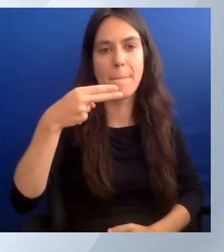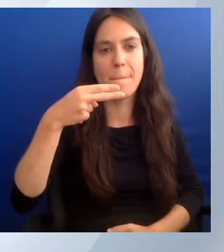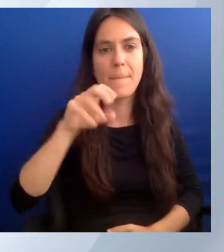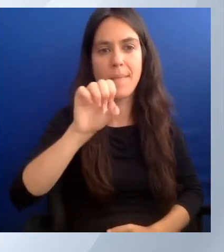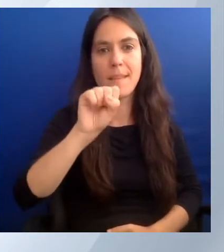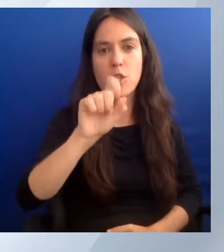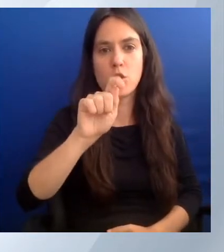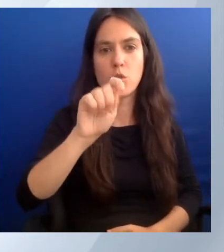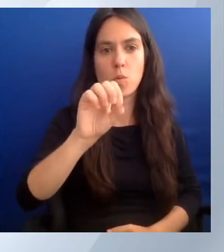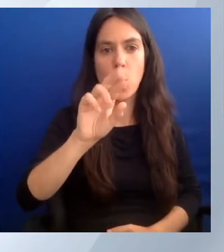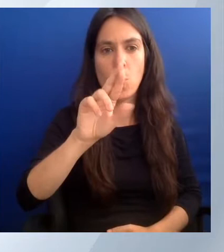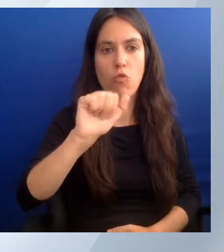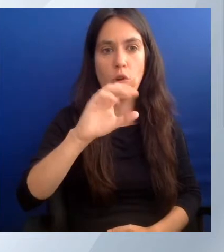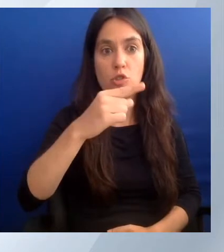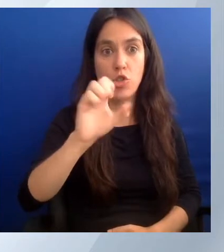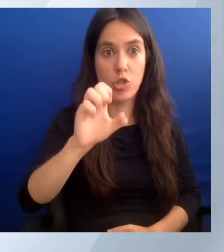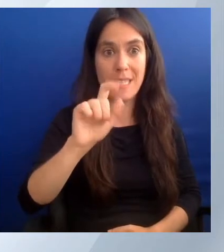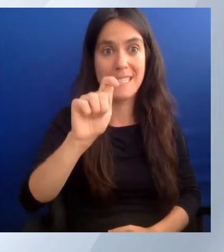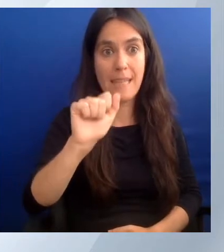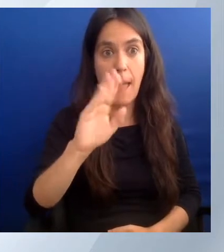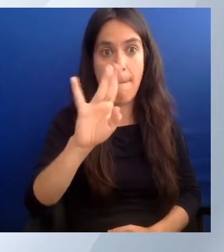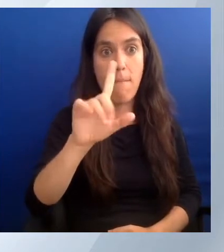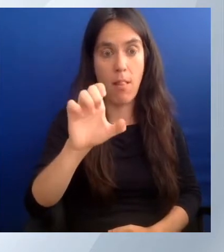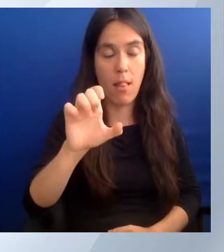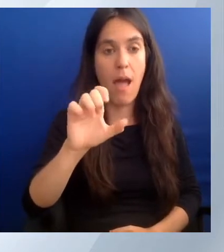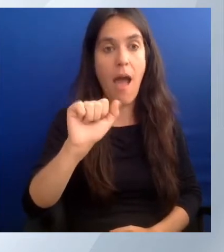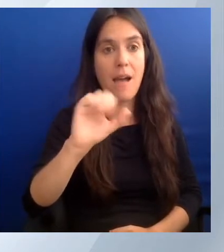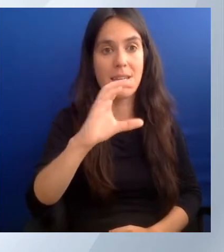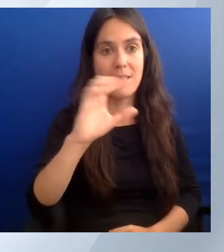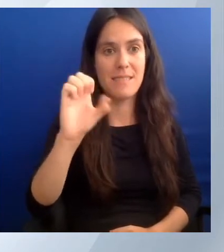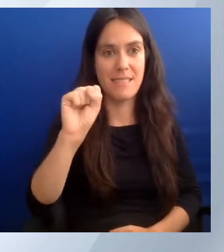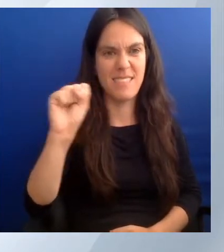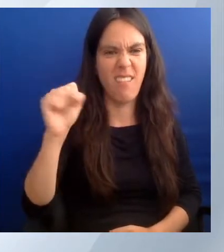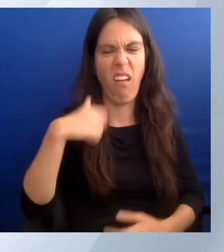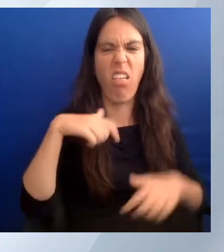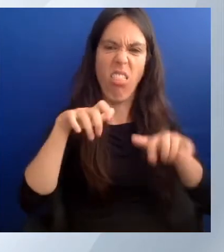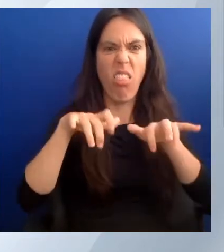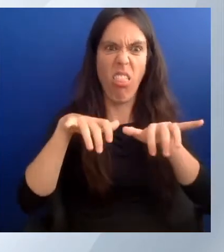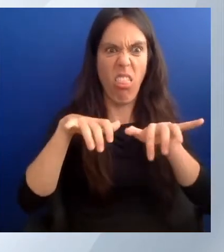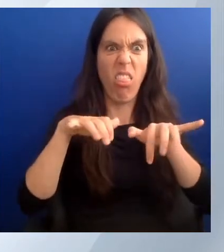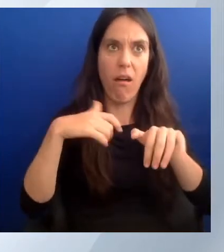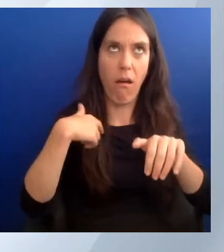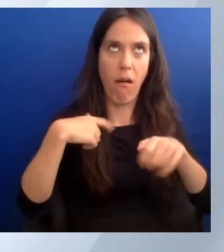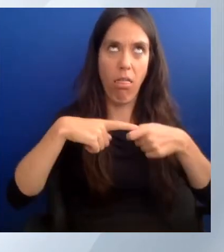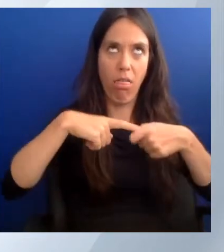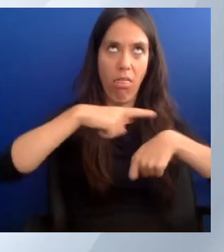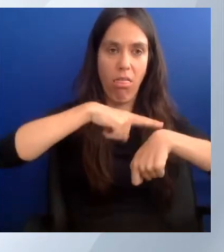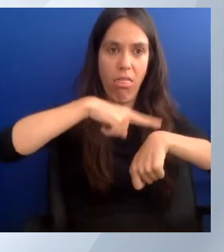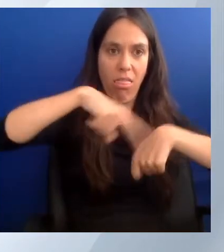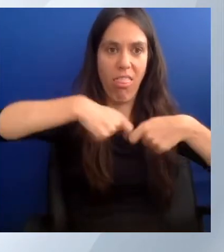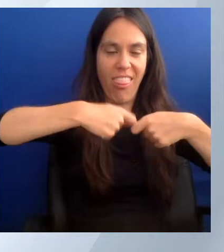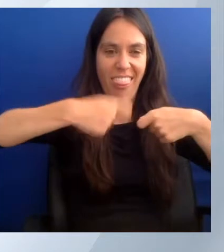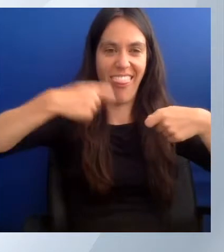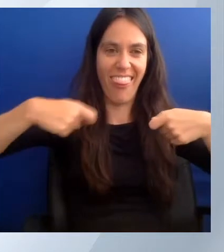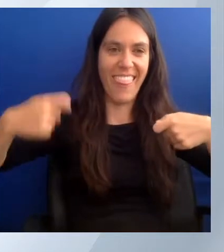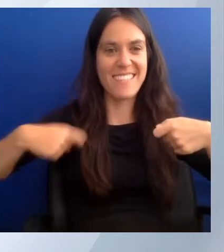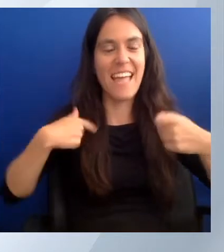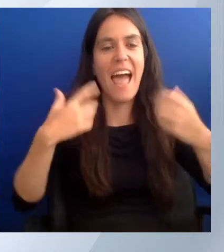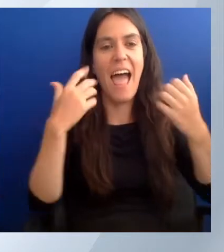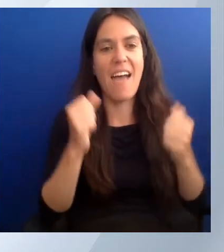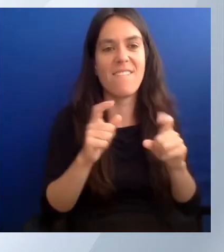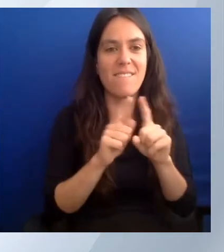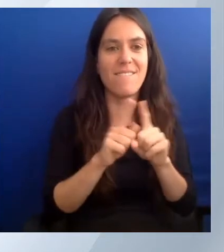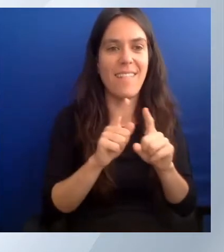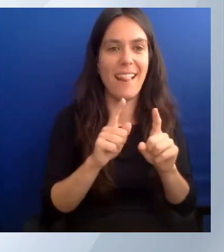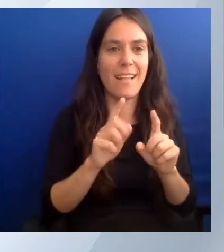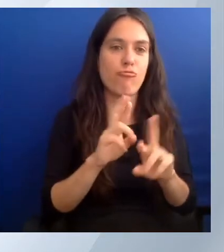Table Access. Now, you don't want to be watching me type because that would be quite boring. So I just have a little bit of code that I'm going